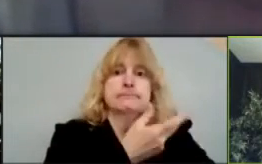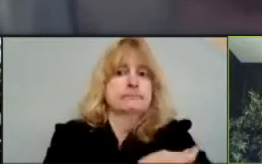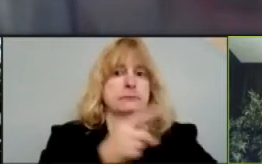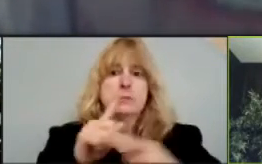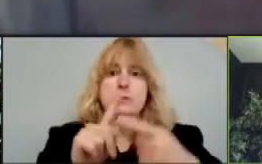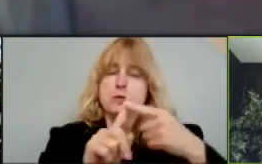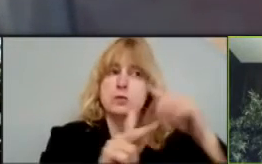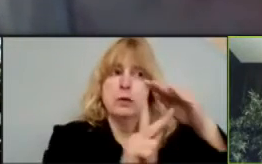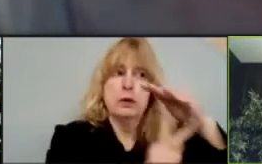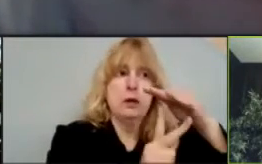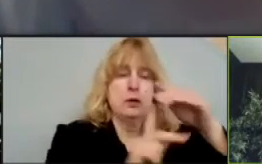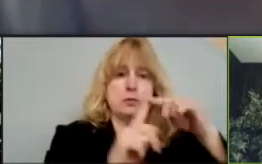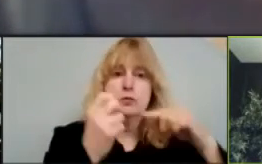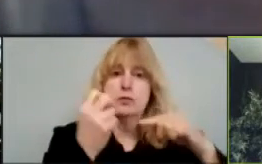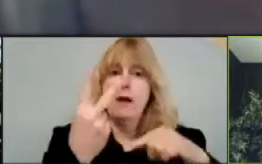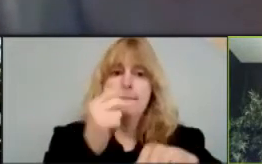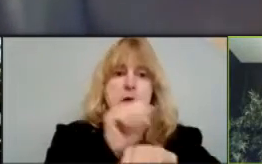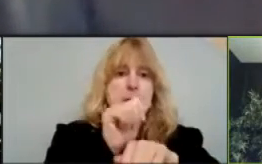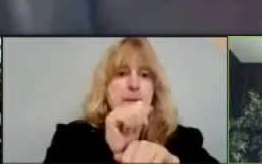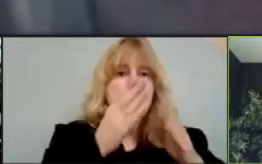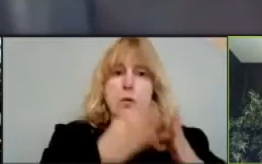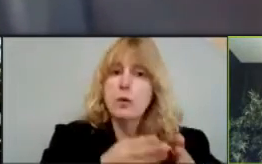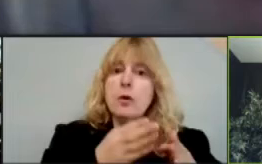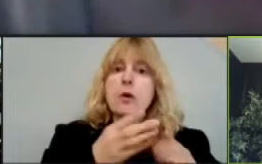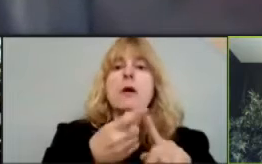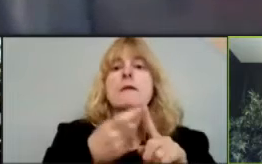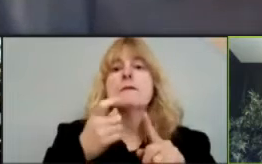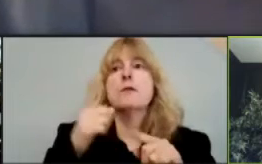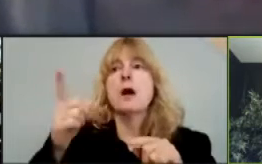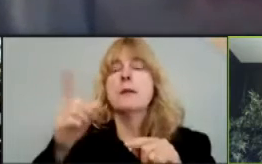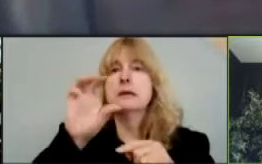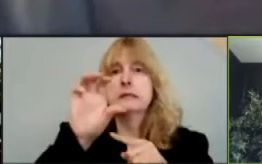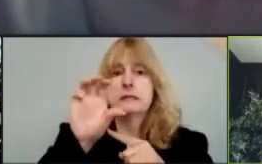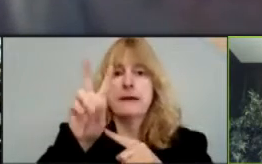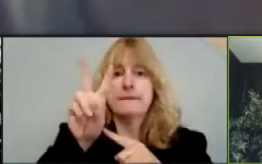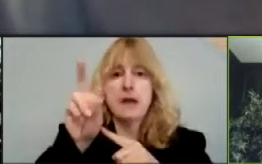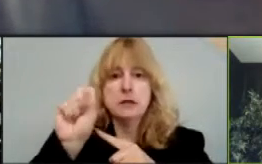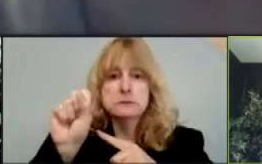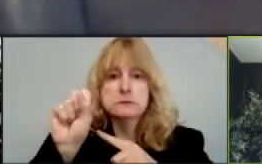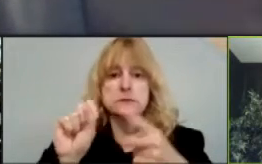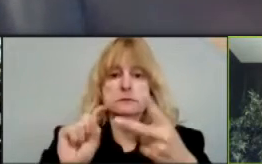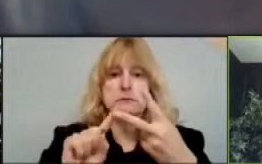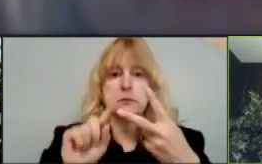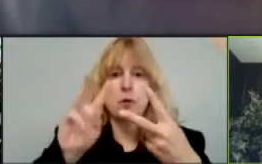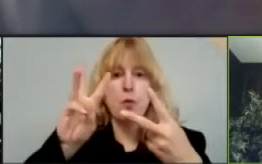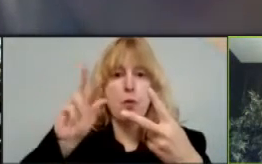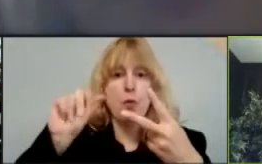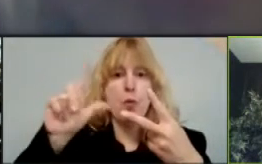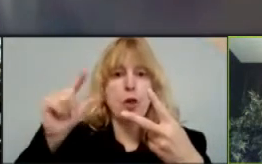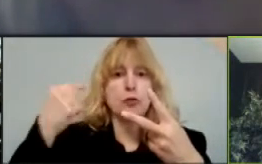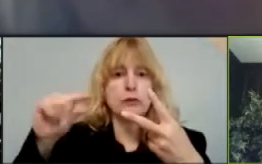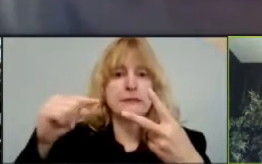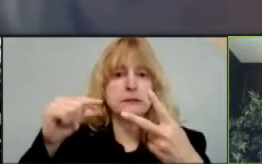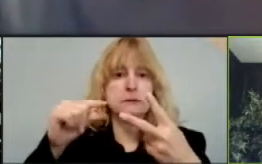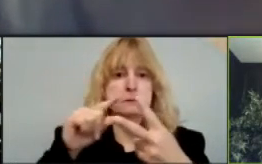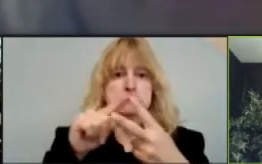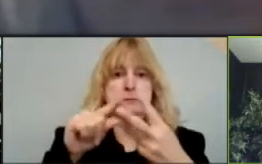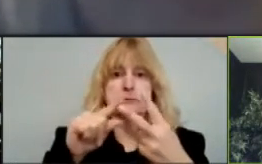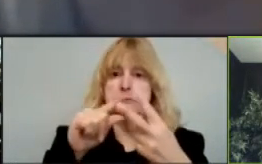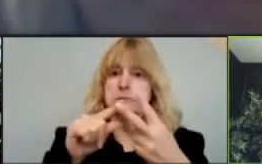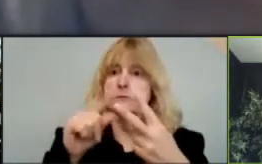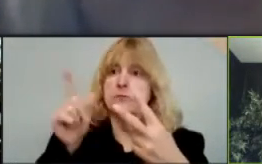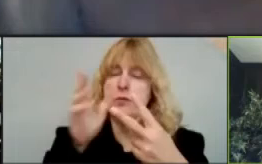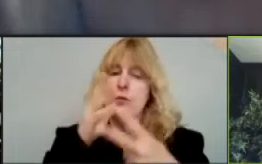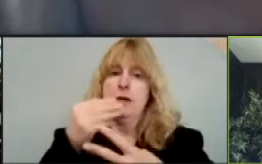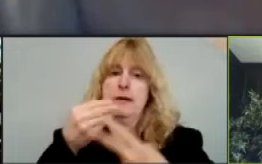K-12 employees. Instead, that will be done by CVS and Walgreens. The details of that, I don't know. I'm trying